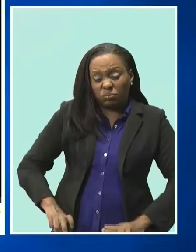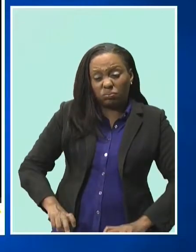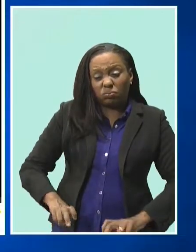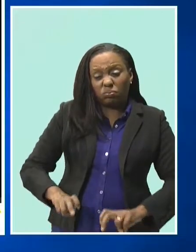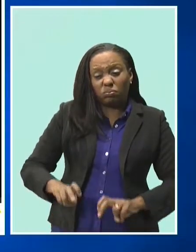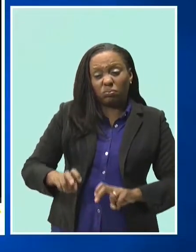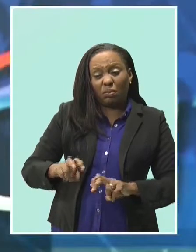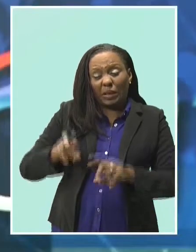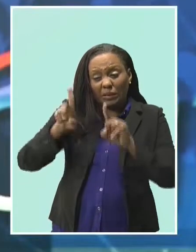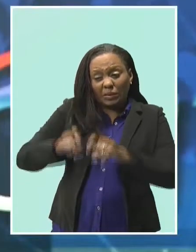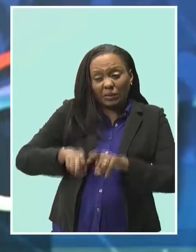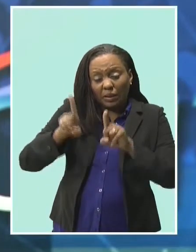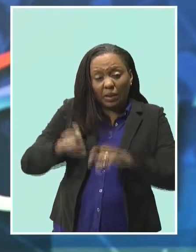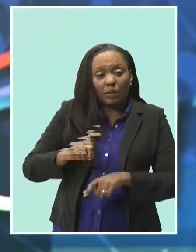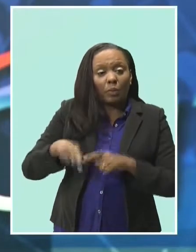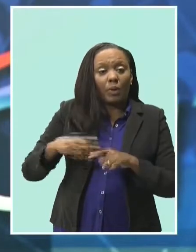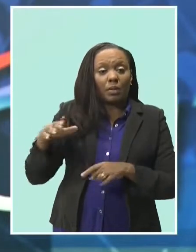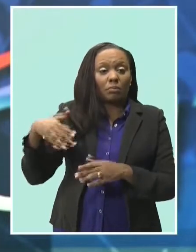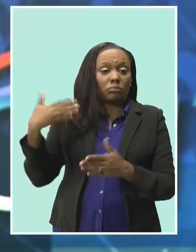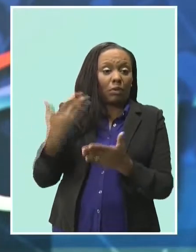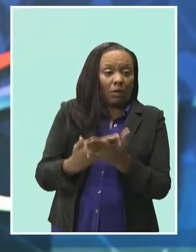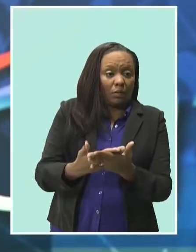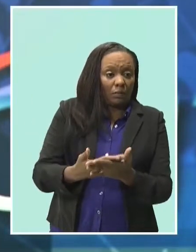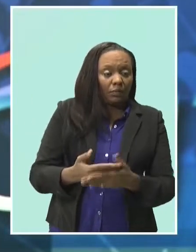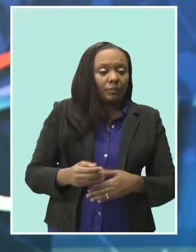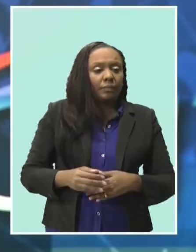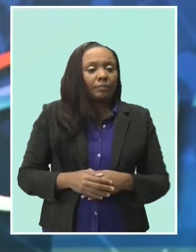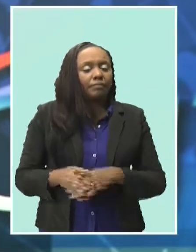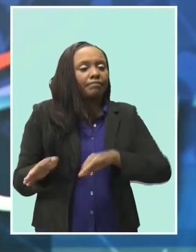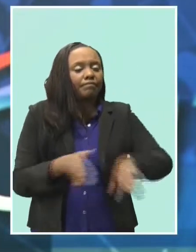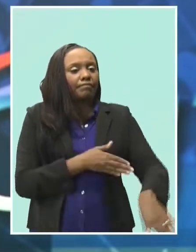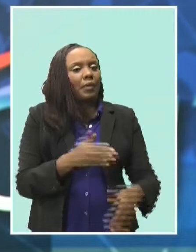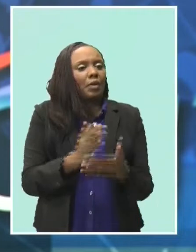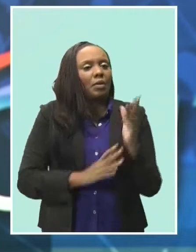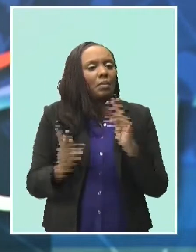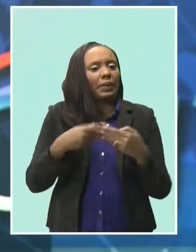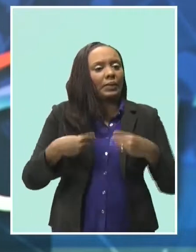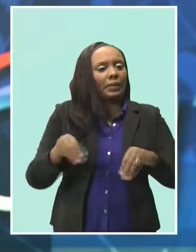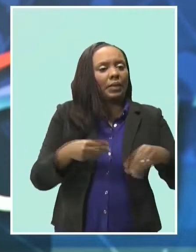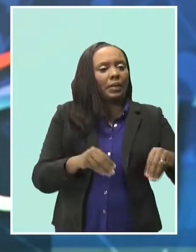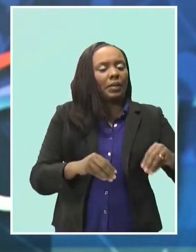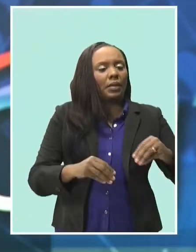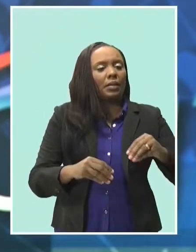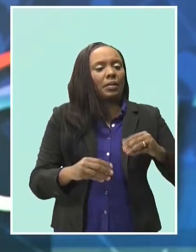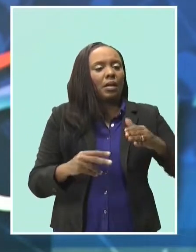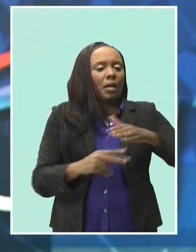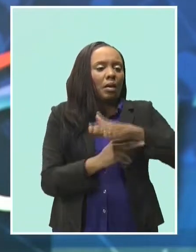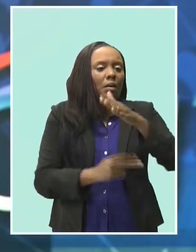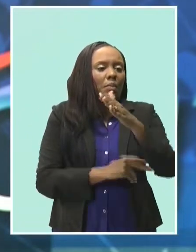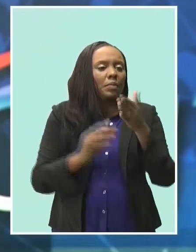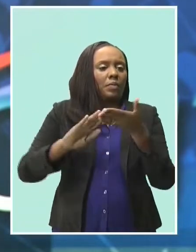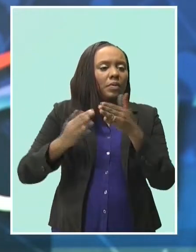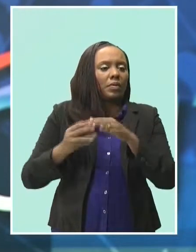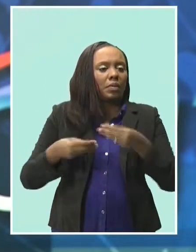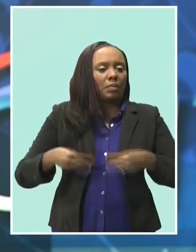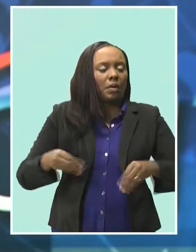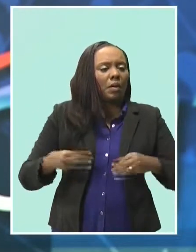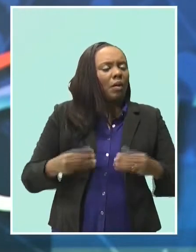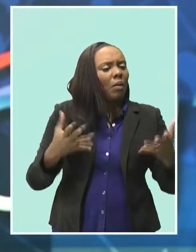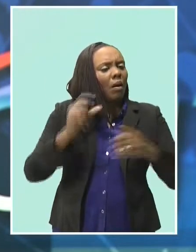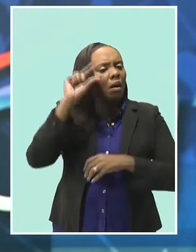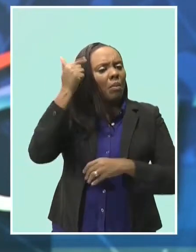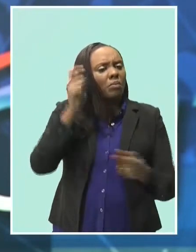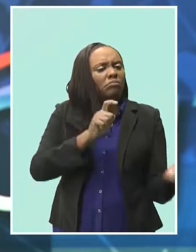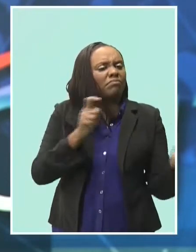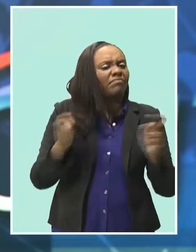points. Some fisher folk at the Bridgetown Fish Market are appealing to the government to rethink the operating hours in